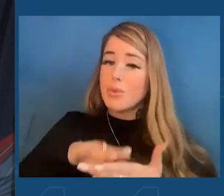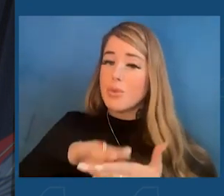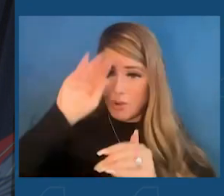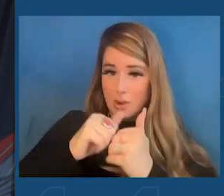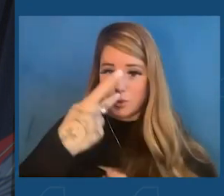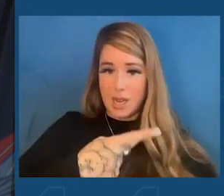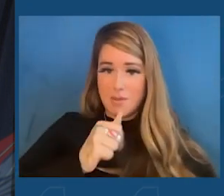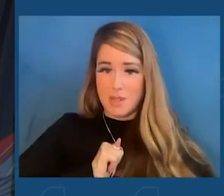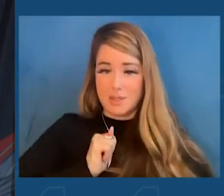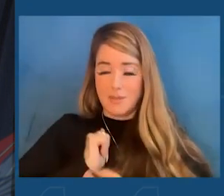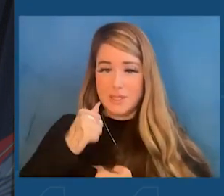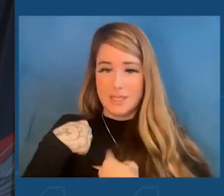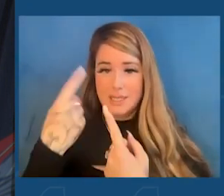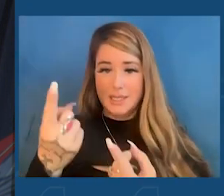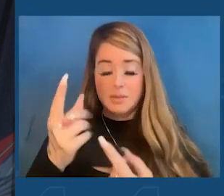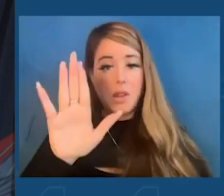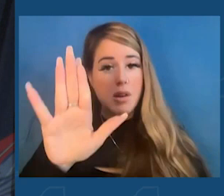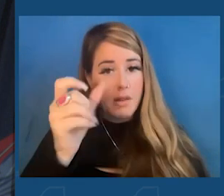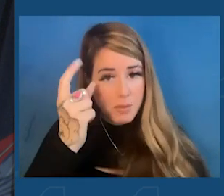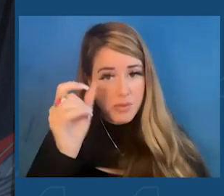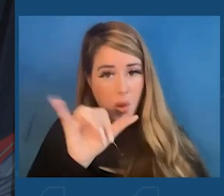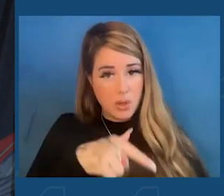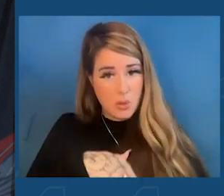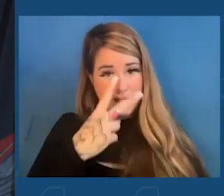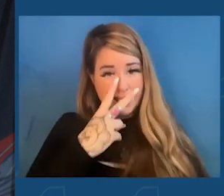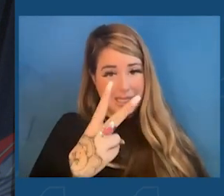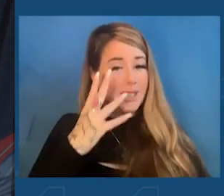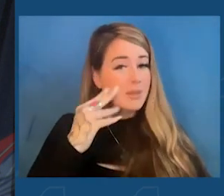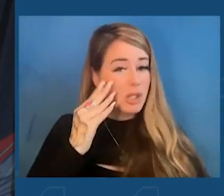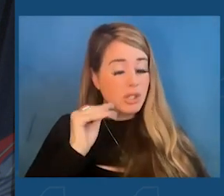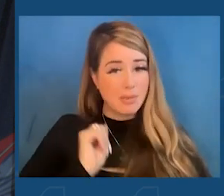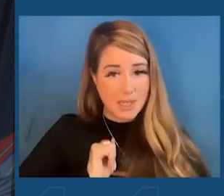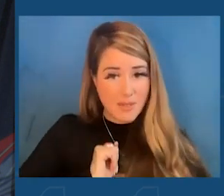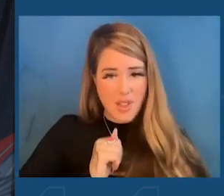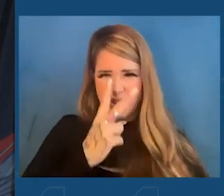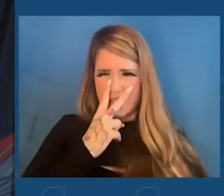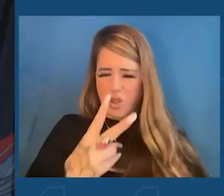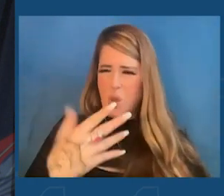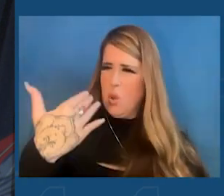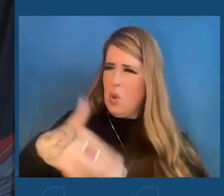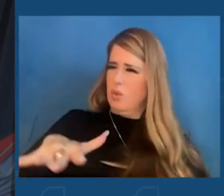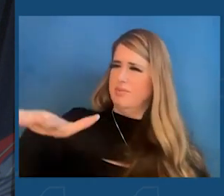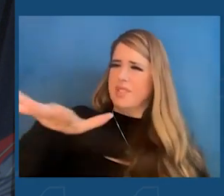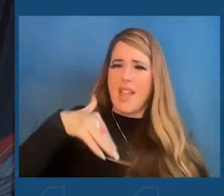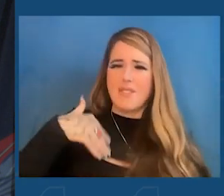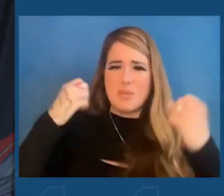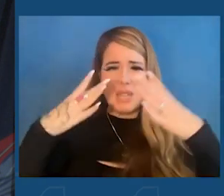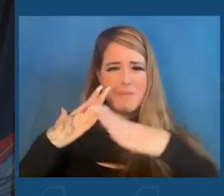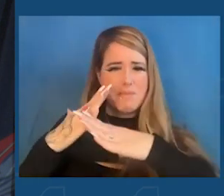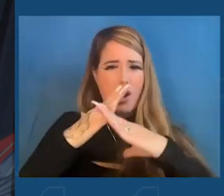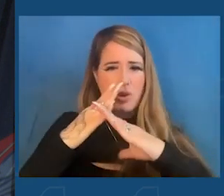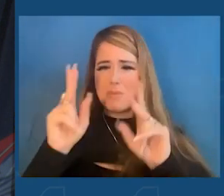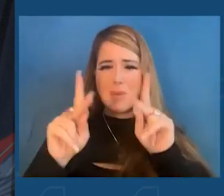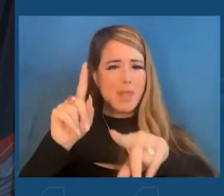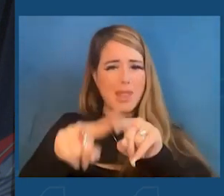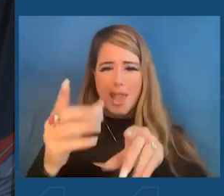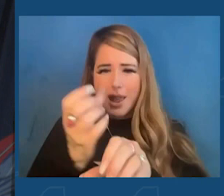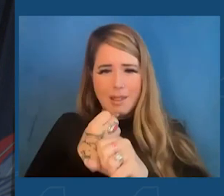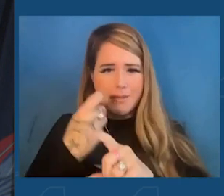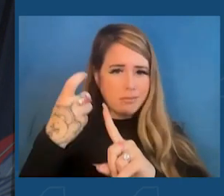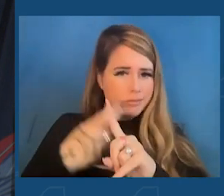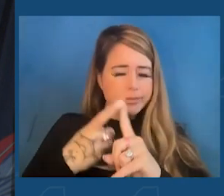I also saw that and experienced from my first hand the barriers that people face to accessing contraception and